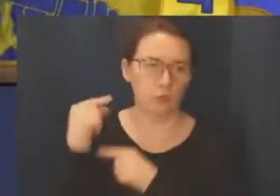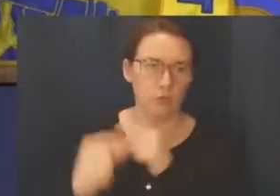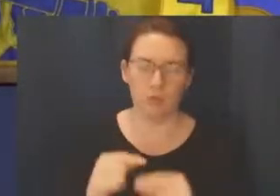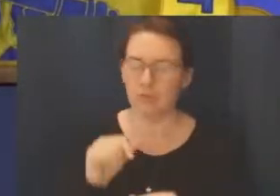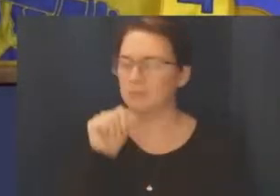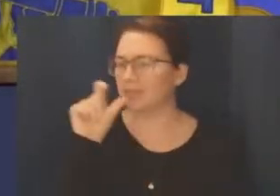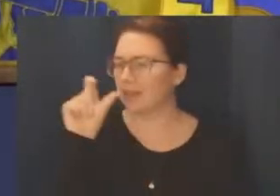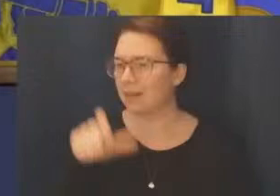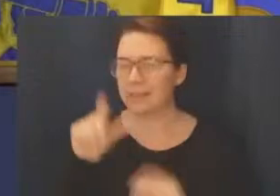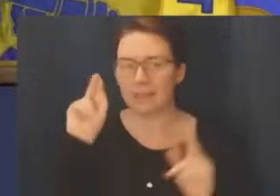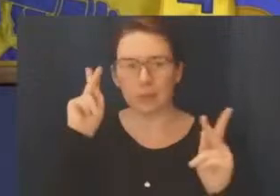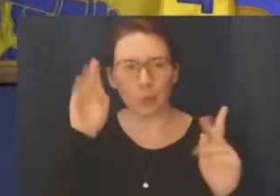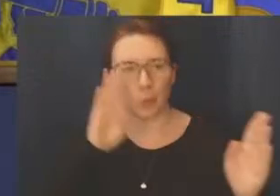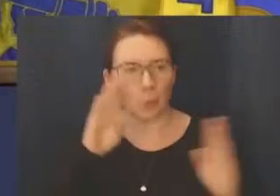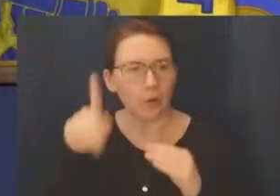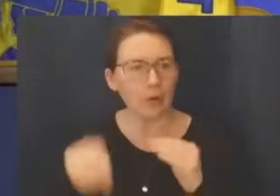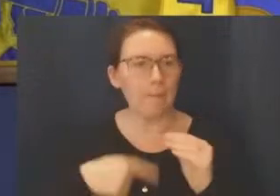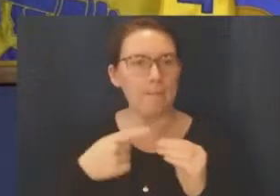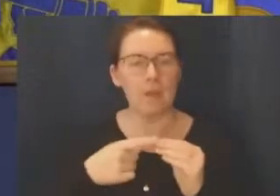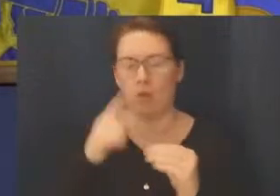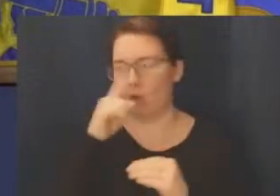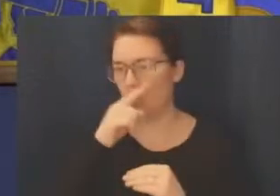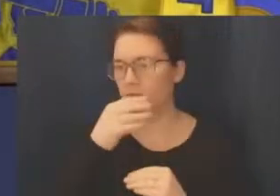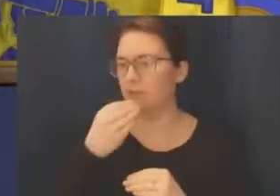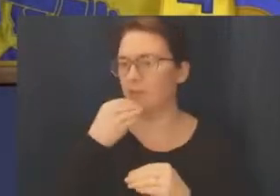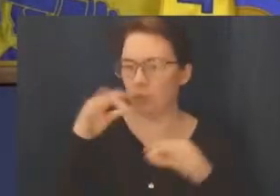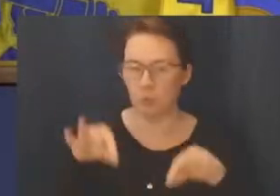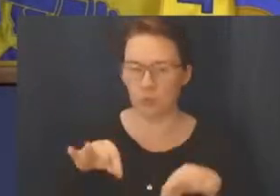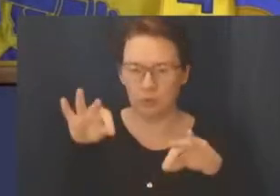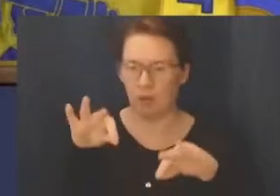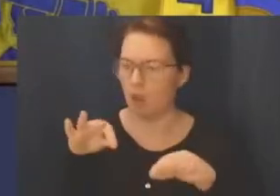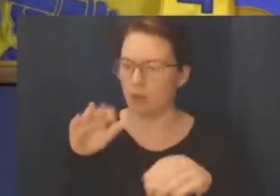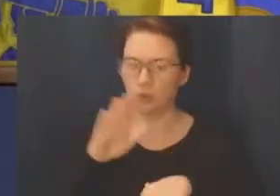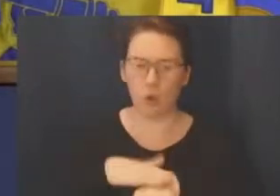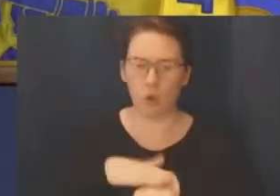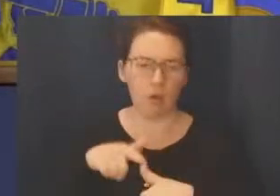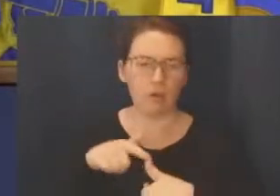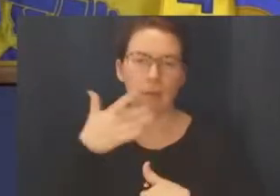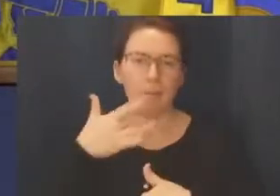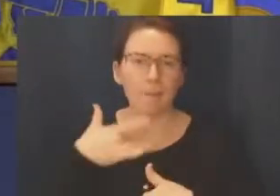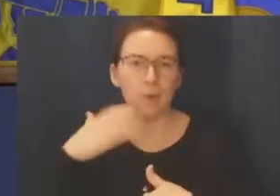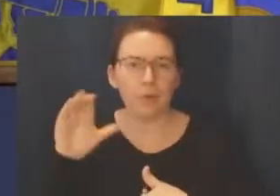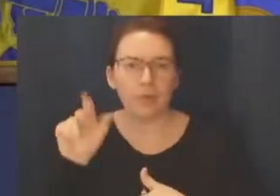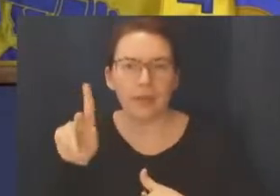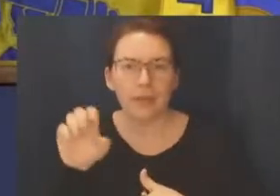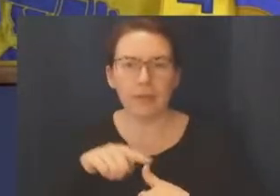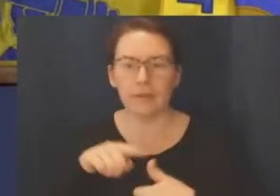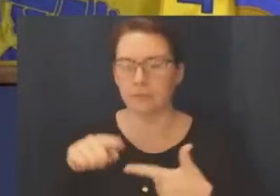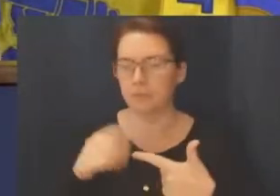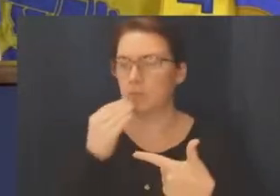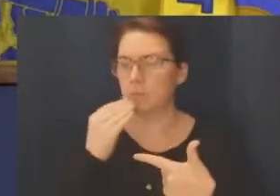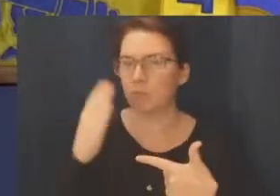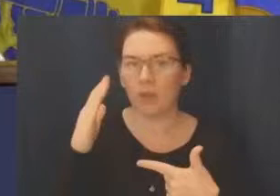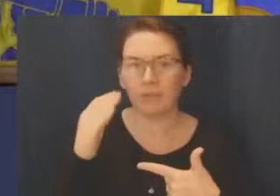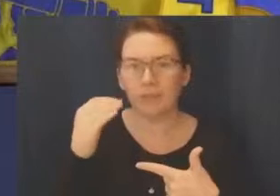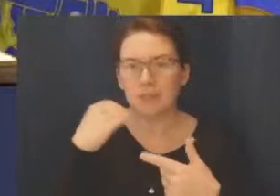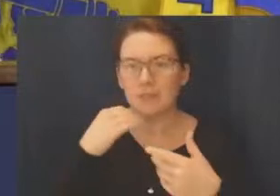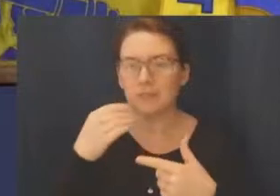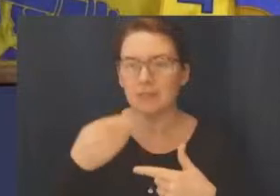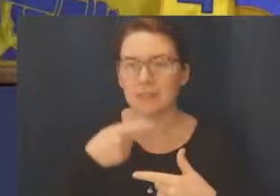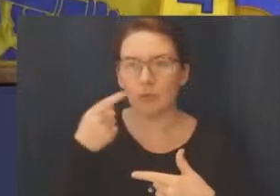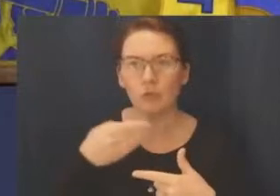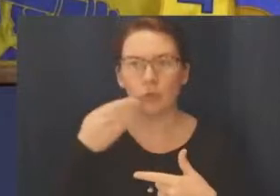food dyes on the frosting of a birthday cake, the breakfast cereals served at schools, our